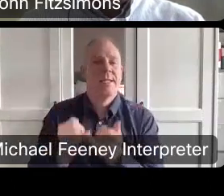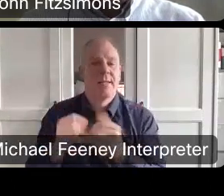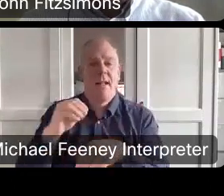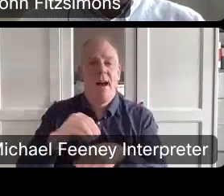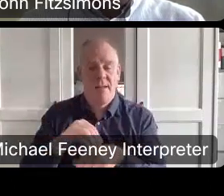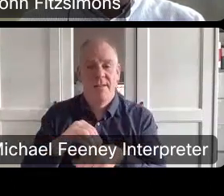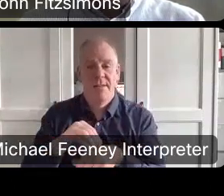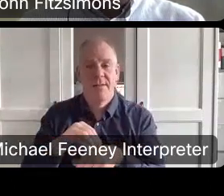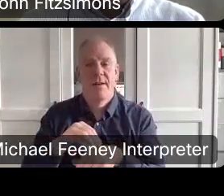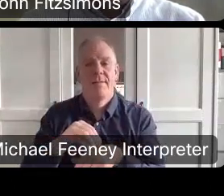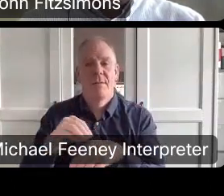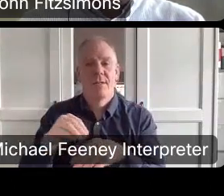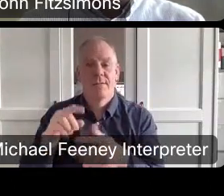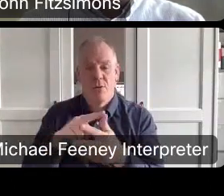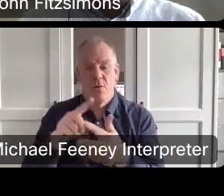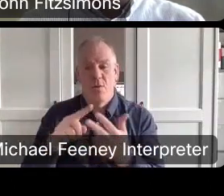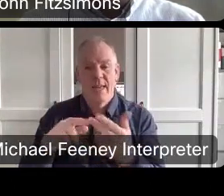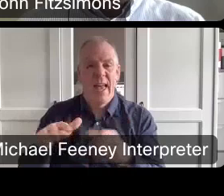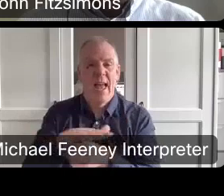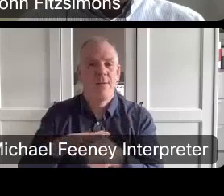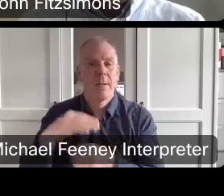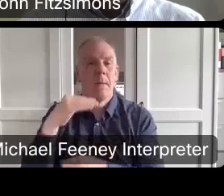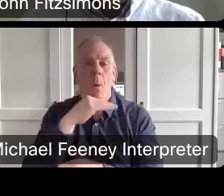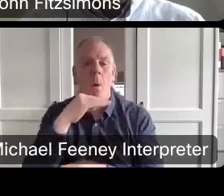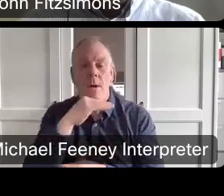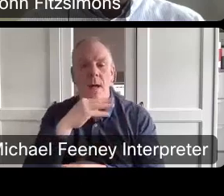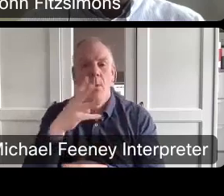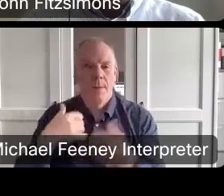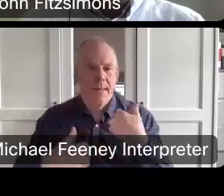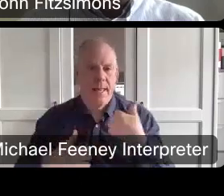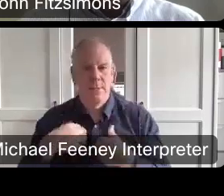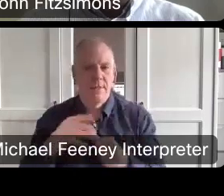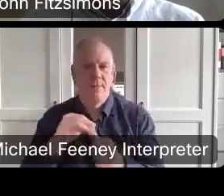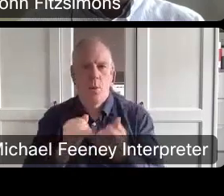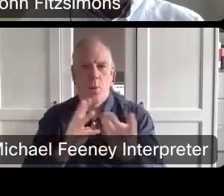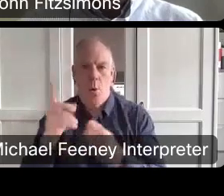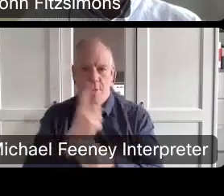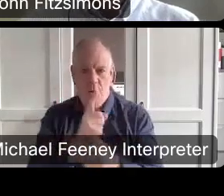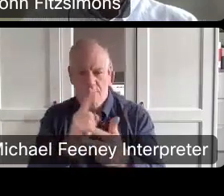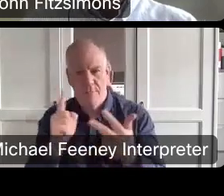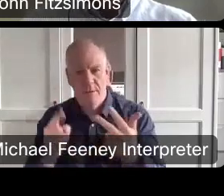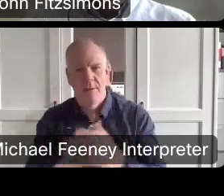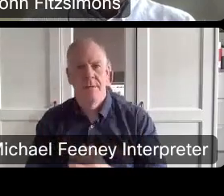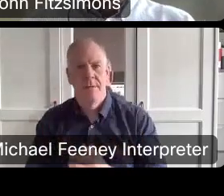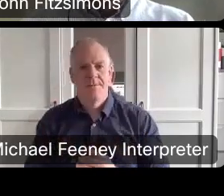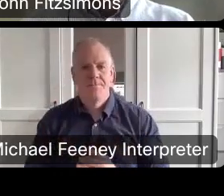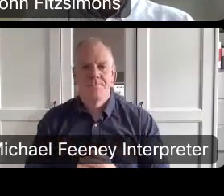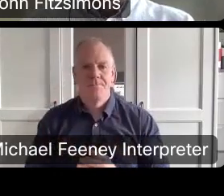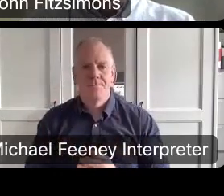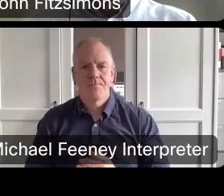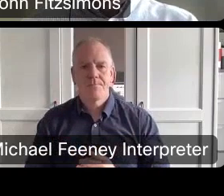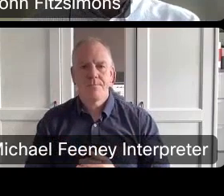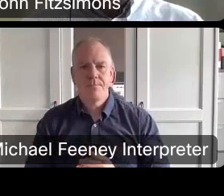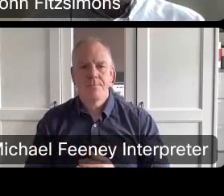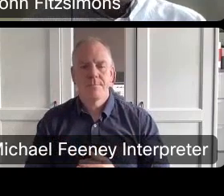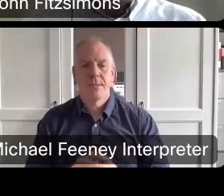those particular areas, and I think that will be of particular interest to people working in those fields. Just a